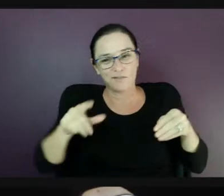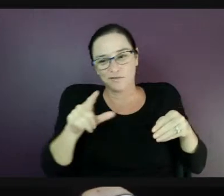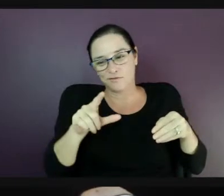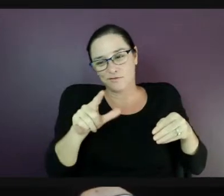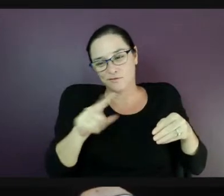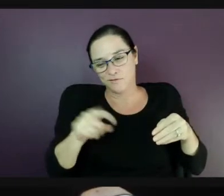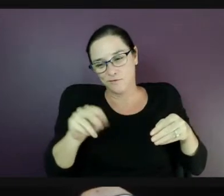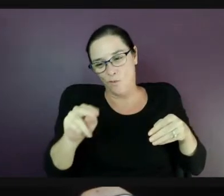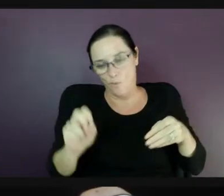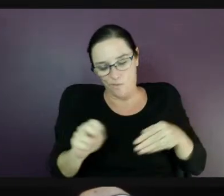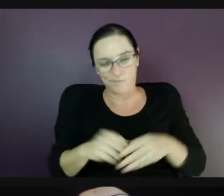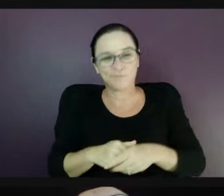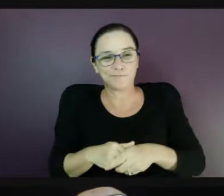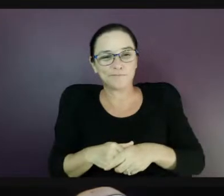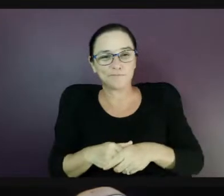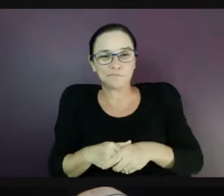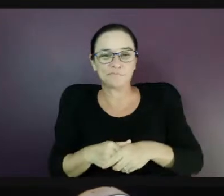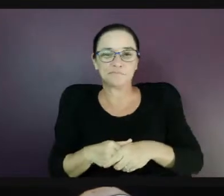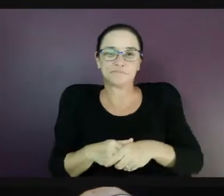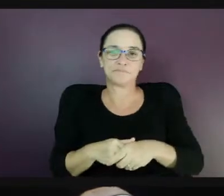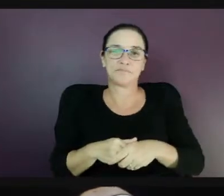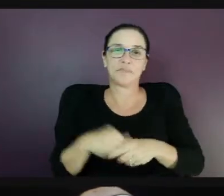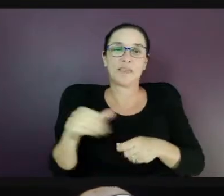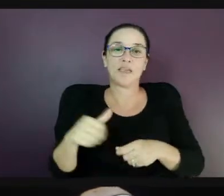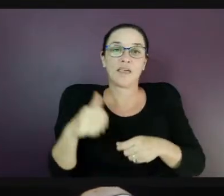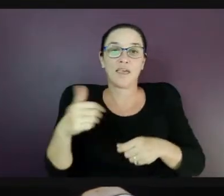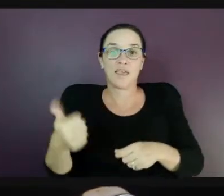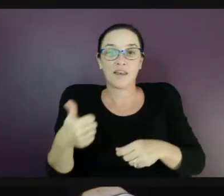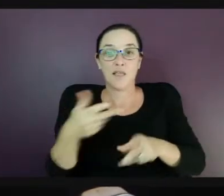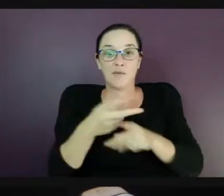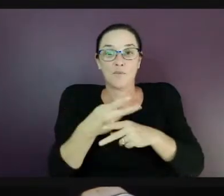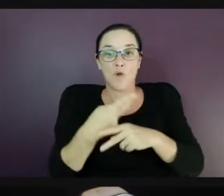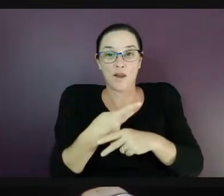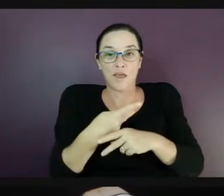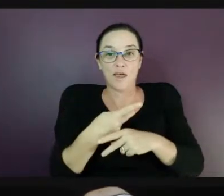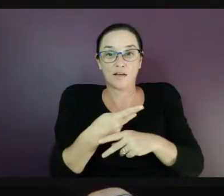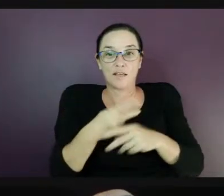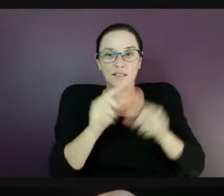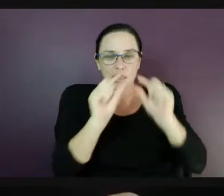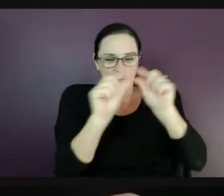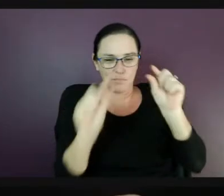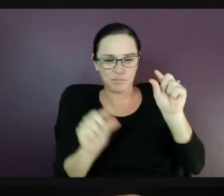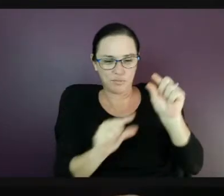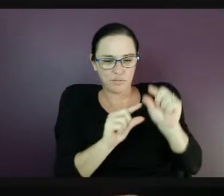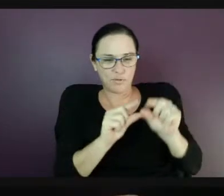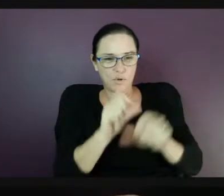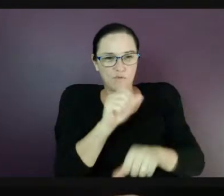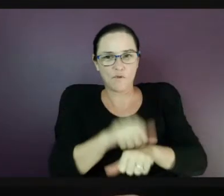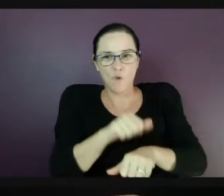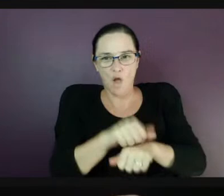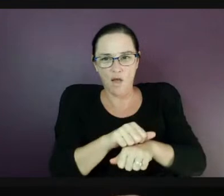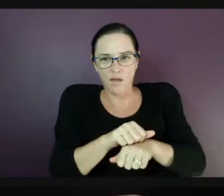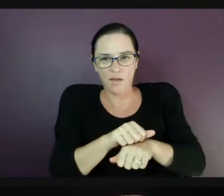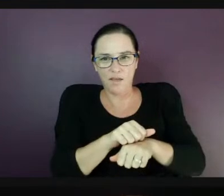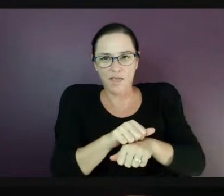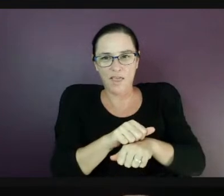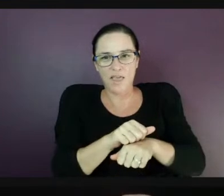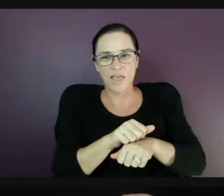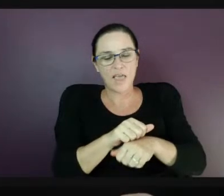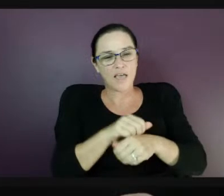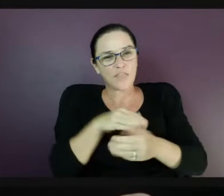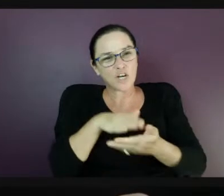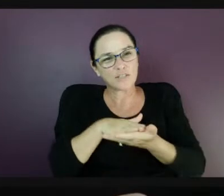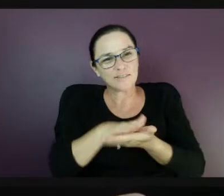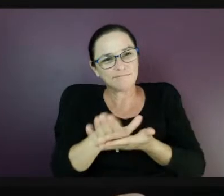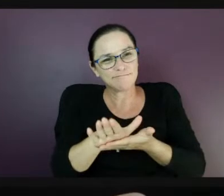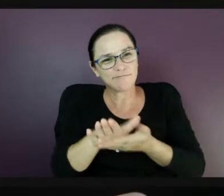there. Another byproduct of sliding is the broken bits of rocks that get slid along the